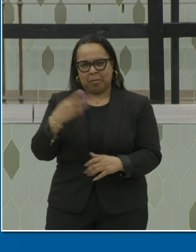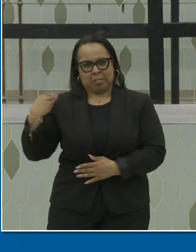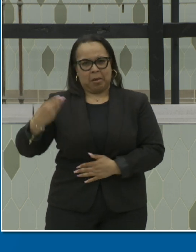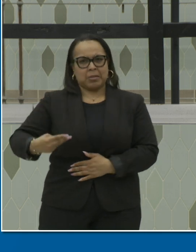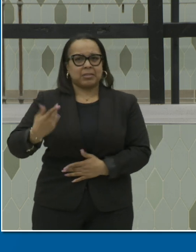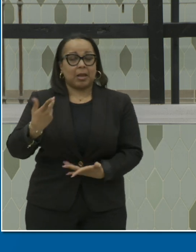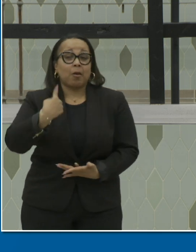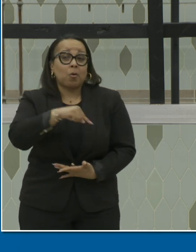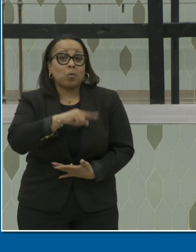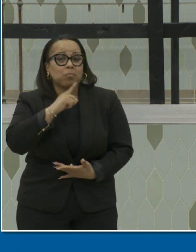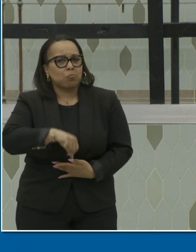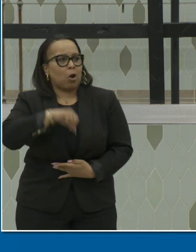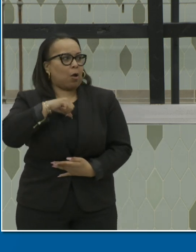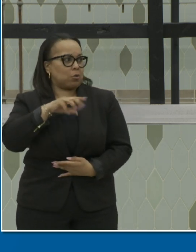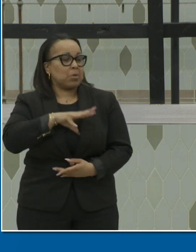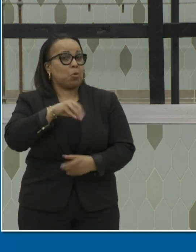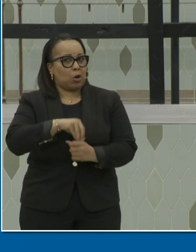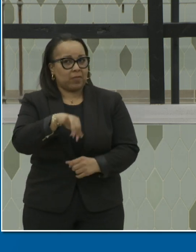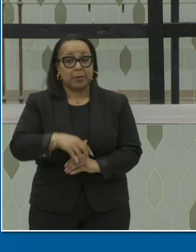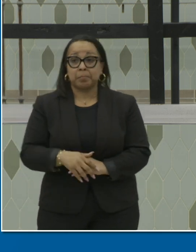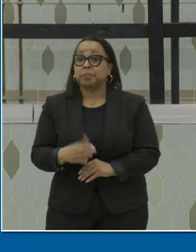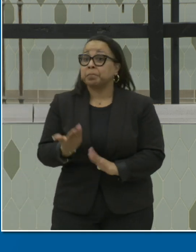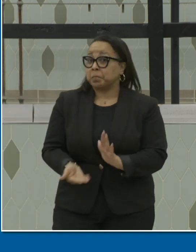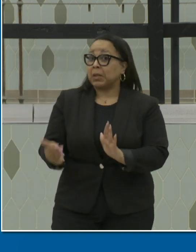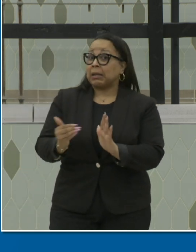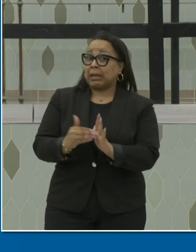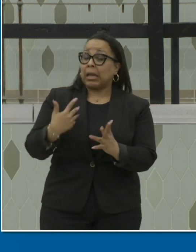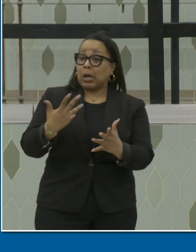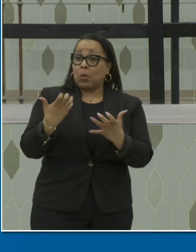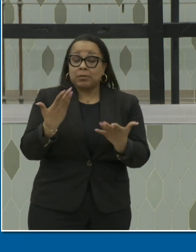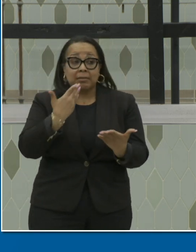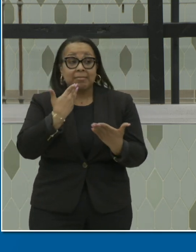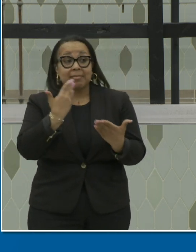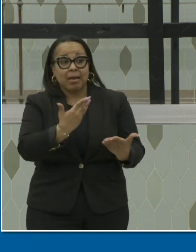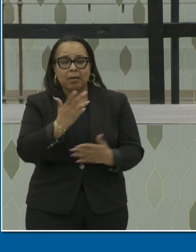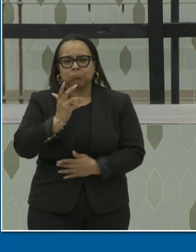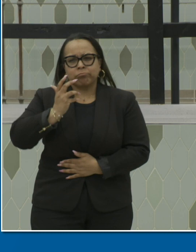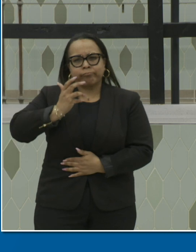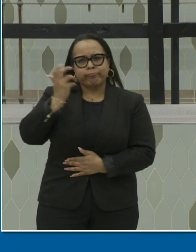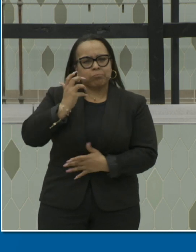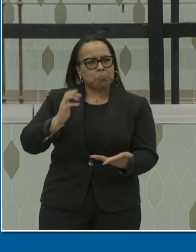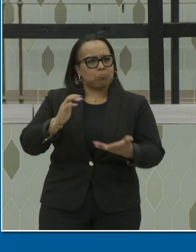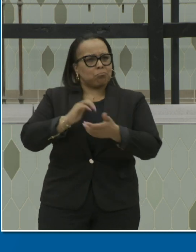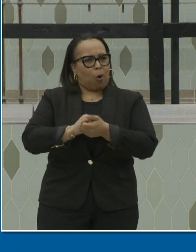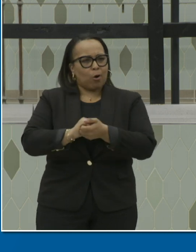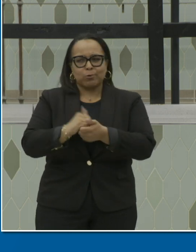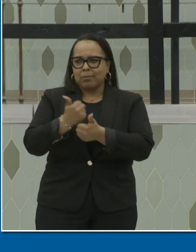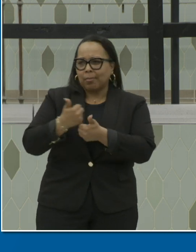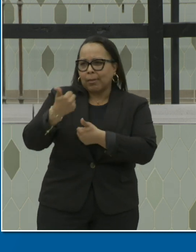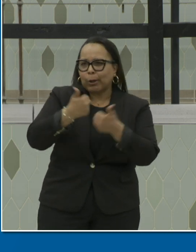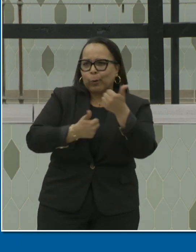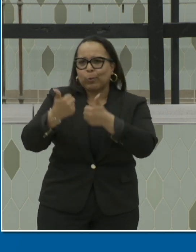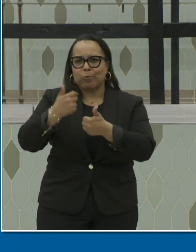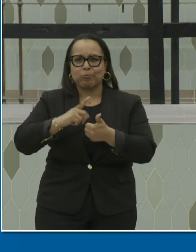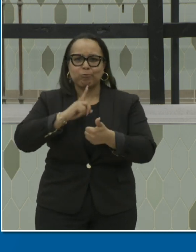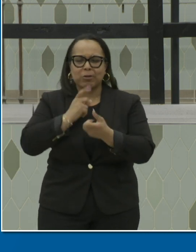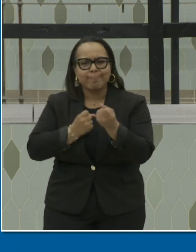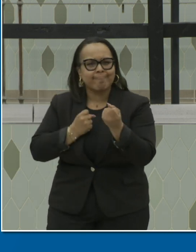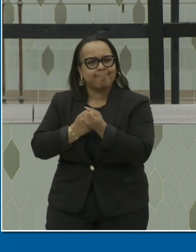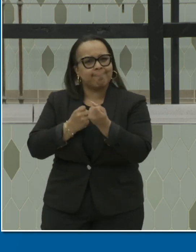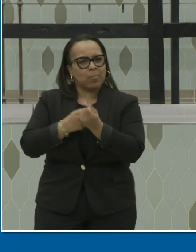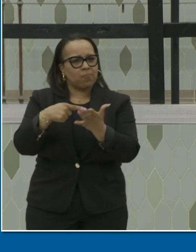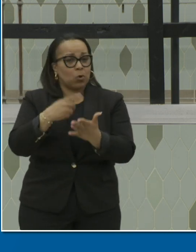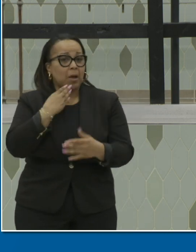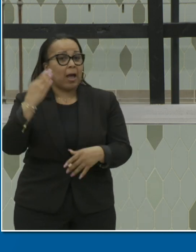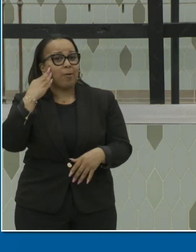legacy, and we're so proud to be part of it. So once again, I'd like to thank the incredible partners and leaders who have championed affordable